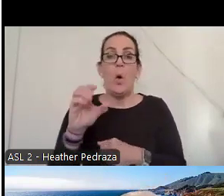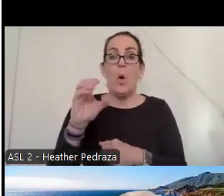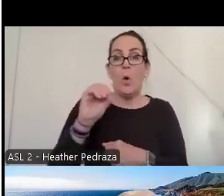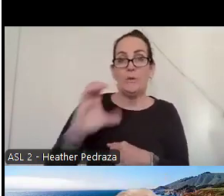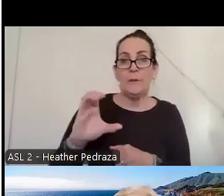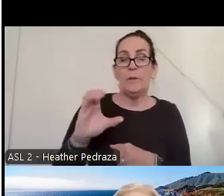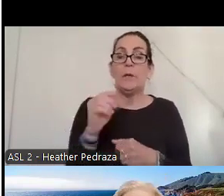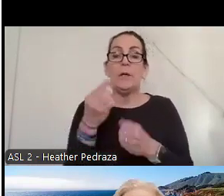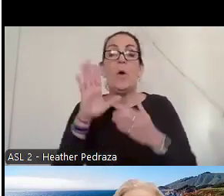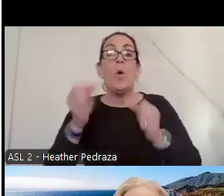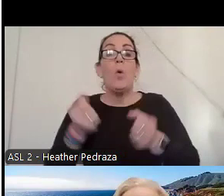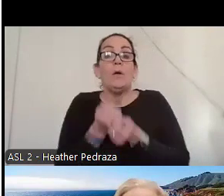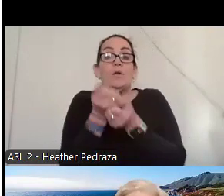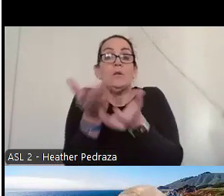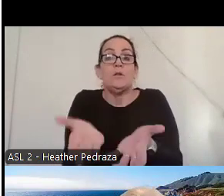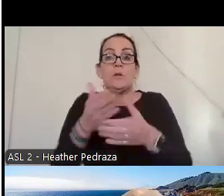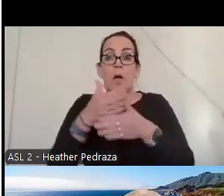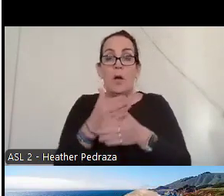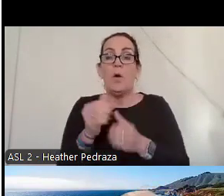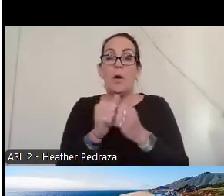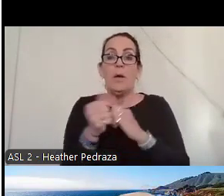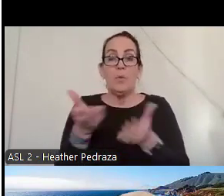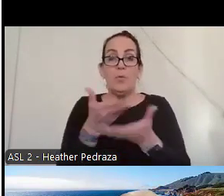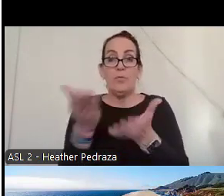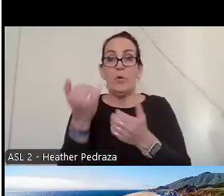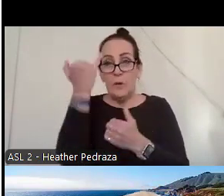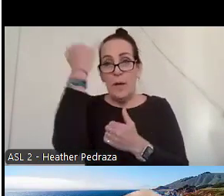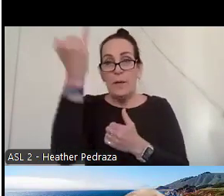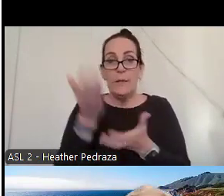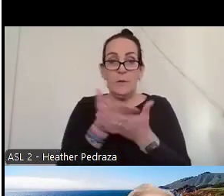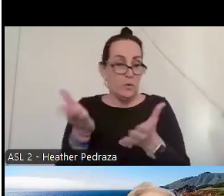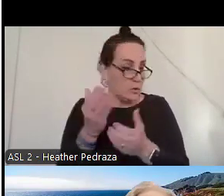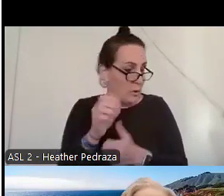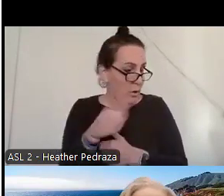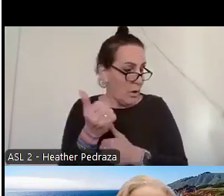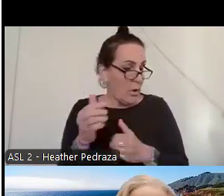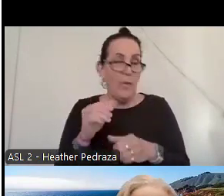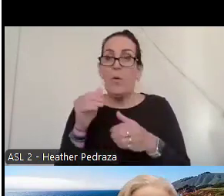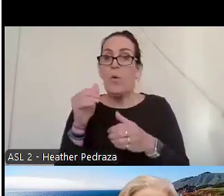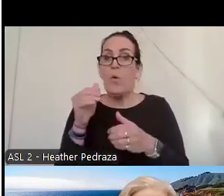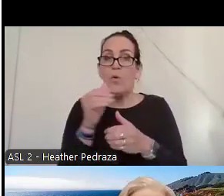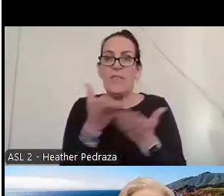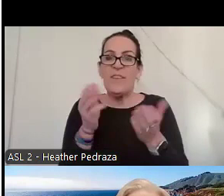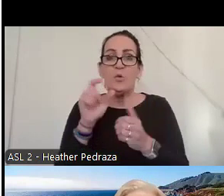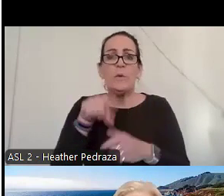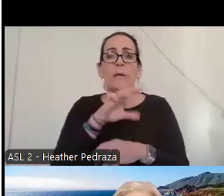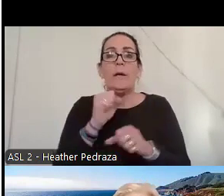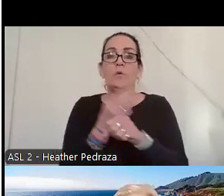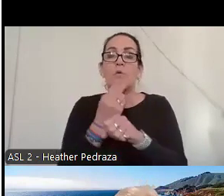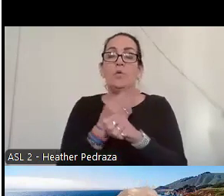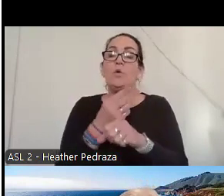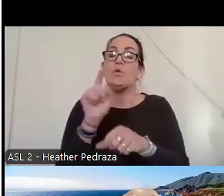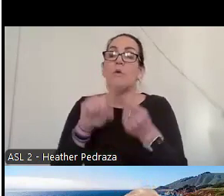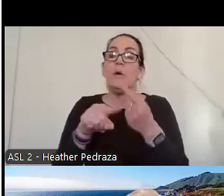are considering for either legislation or there may be some other avenues that we can use in order to get at